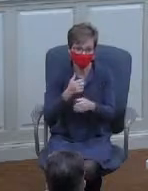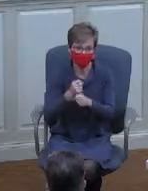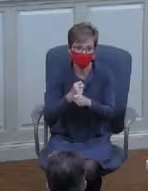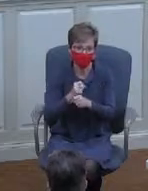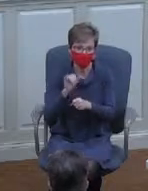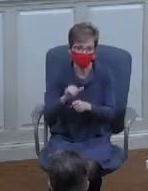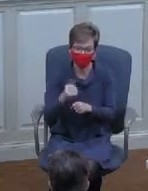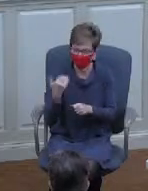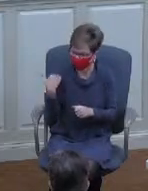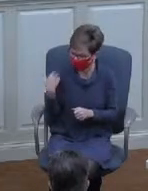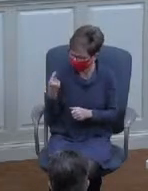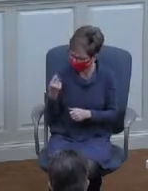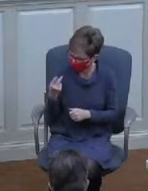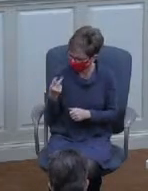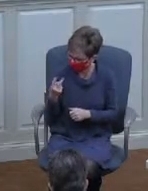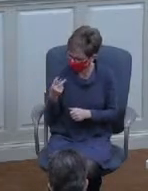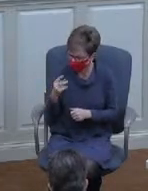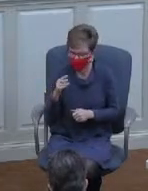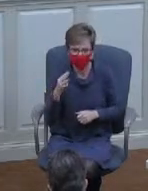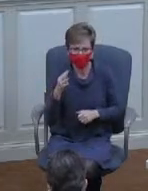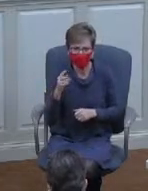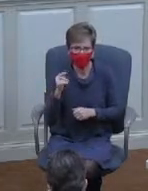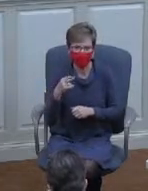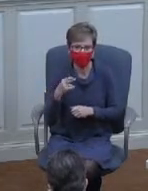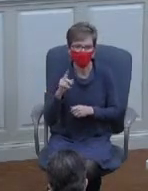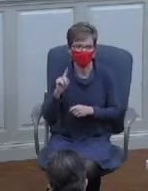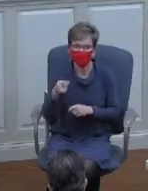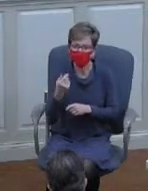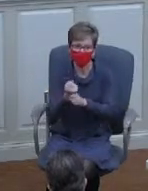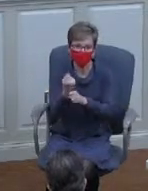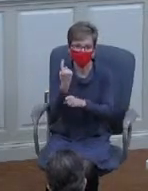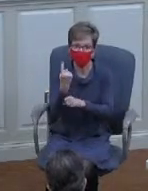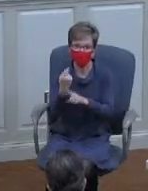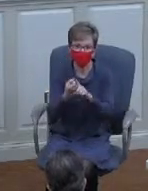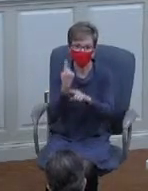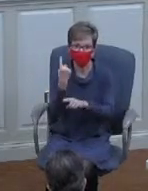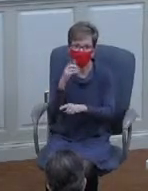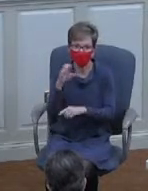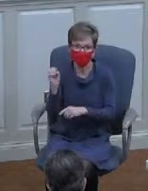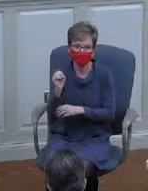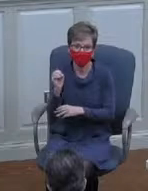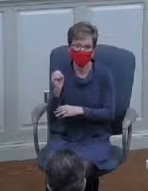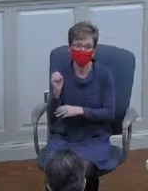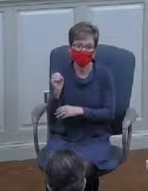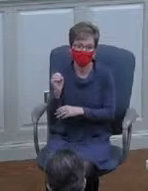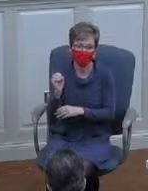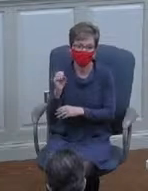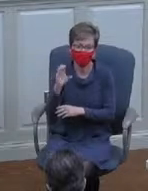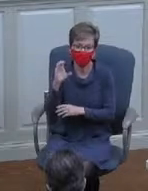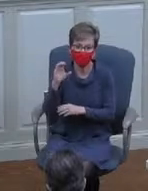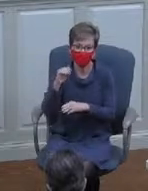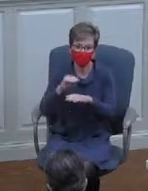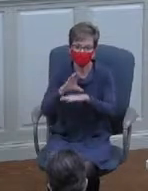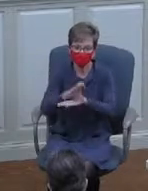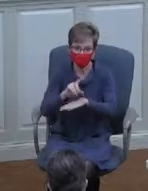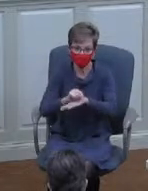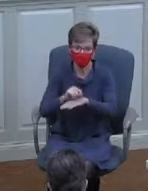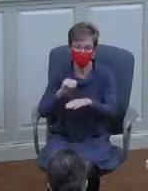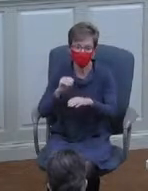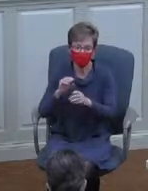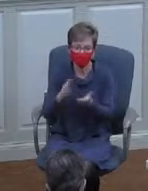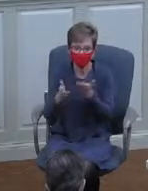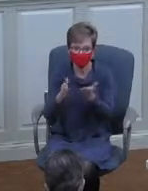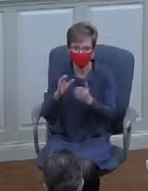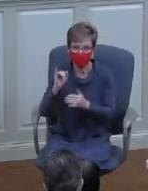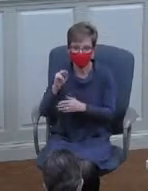I think it's Thursday, the 4th. We only received proposals from one company. It's Consulting Services Incorporated, which we're very familiar